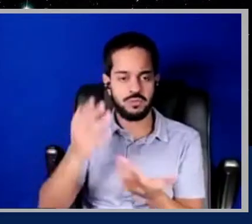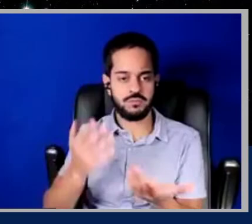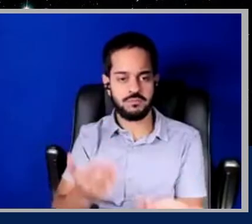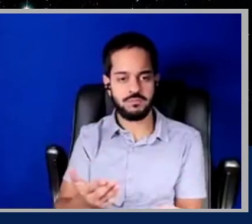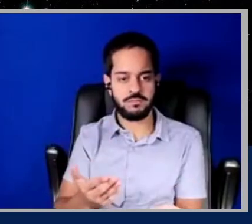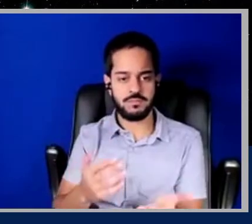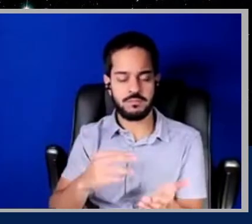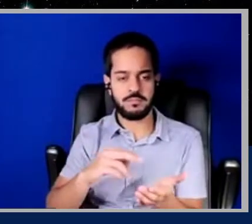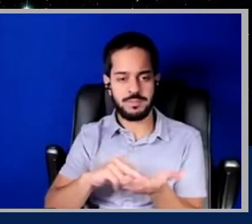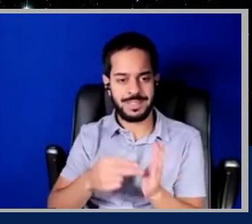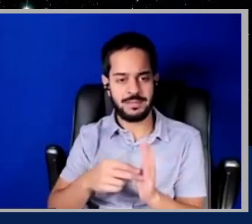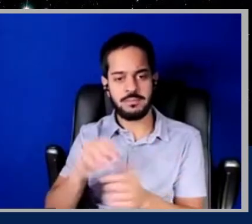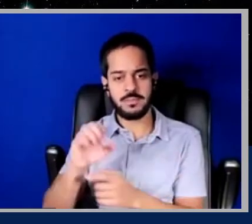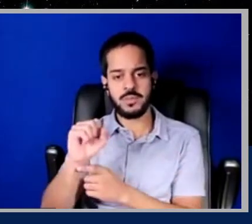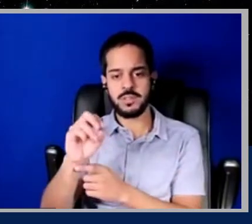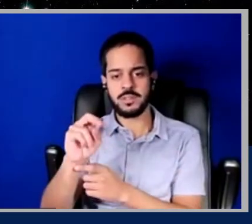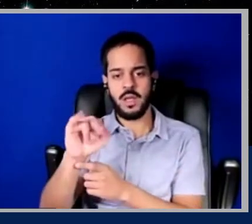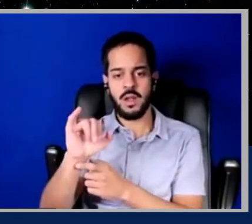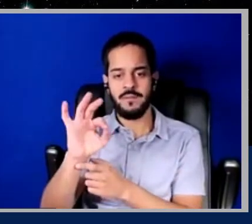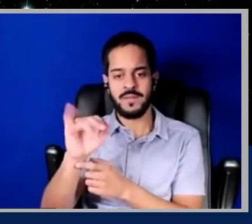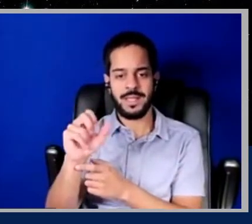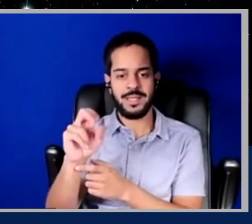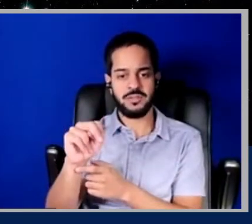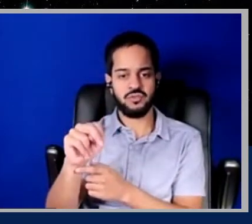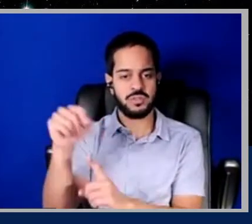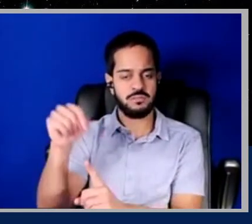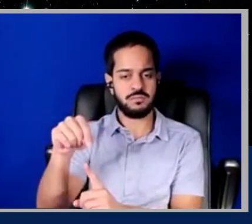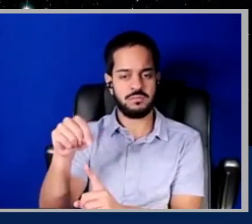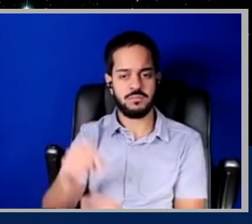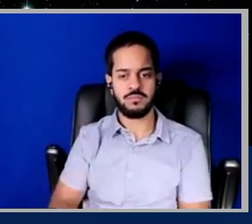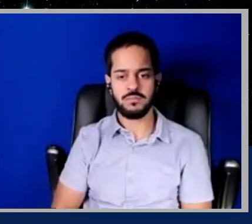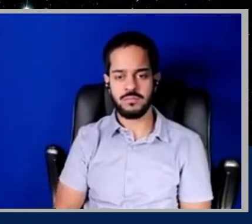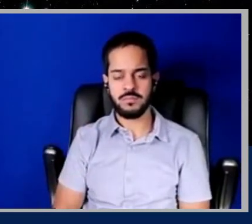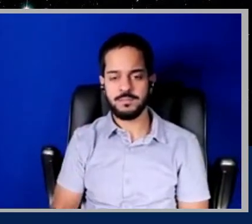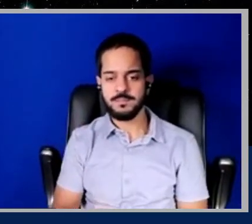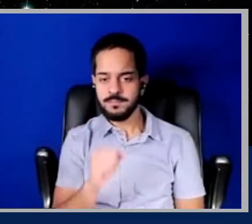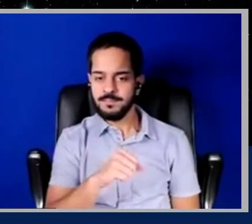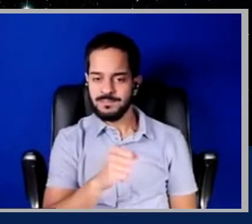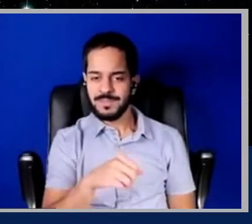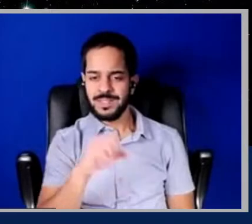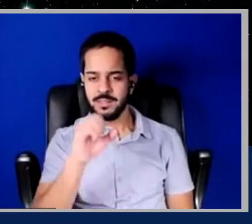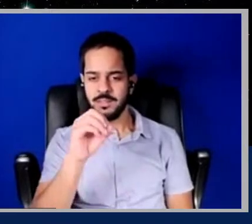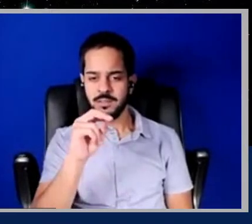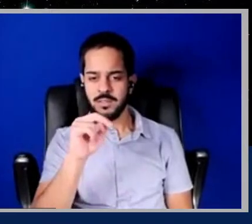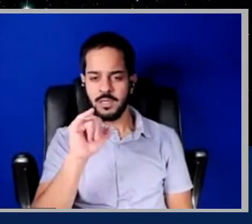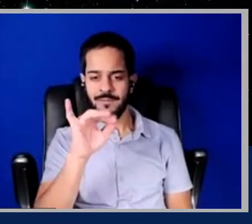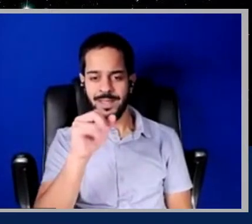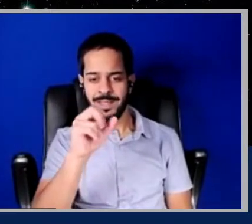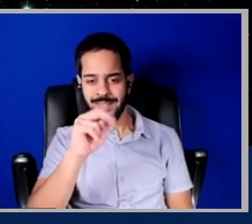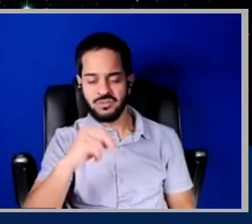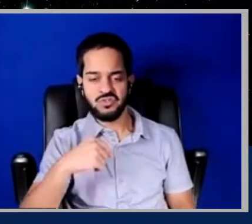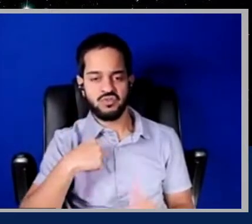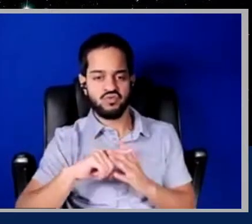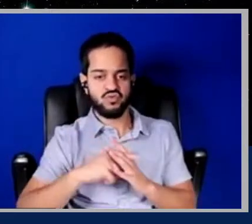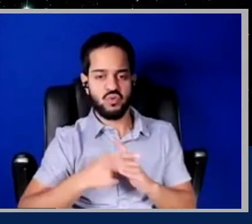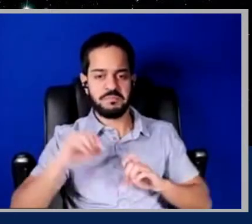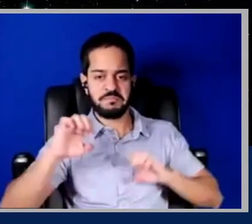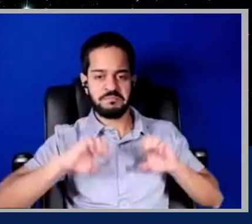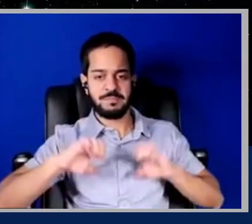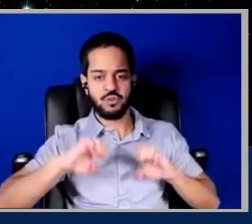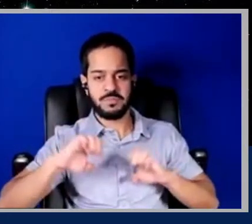the sonification? Yeah, the sonification is something that I had started experimenting with maybe